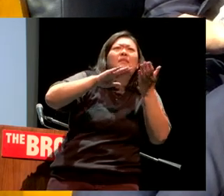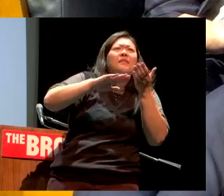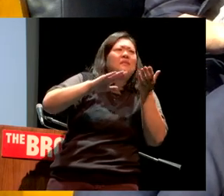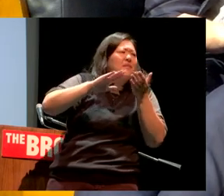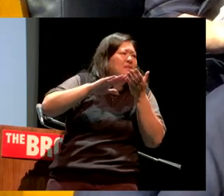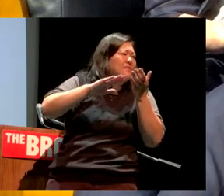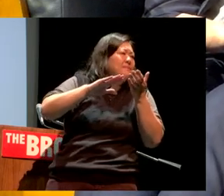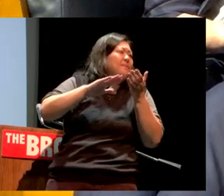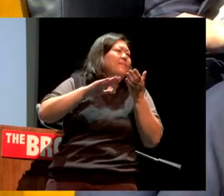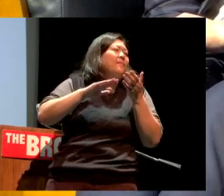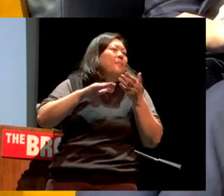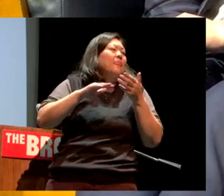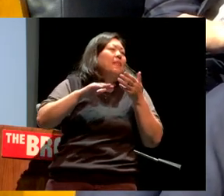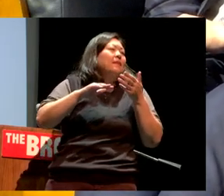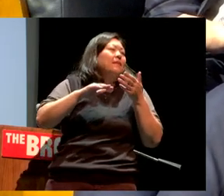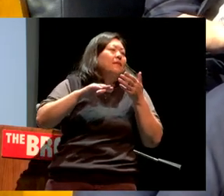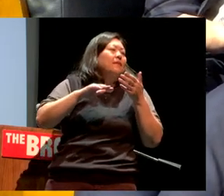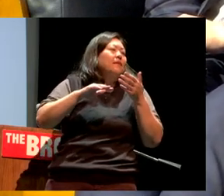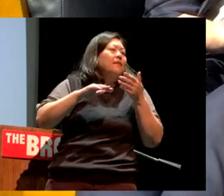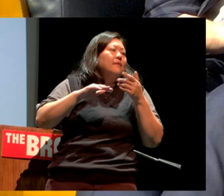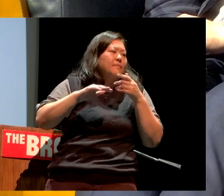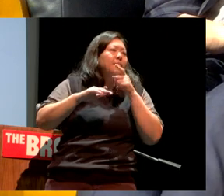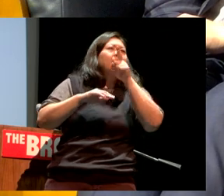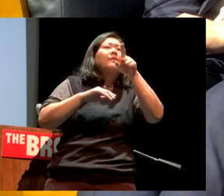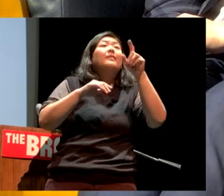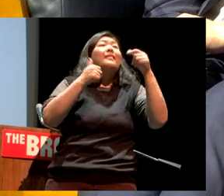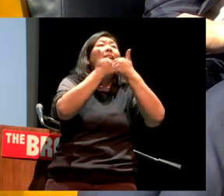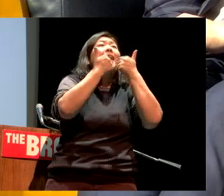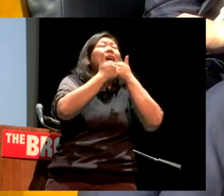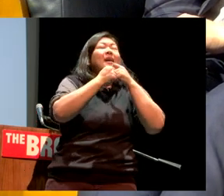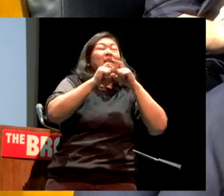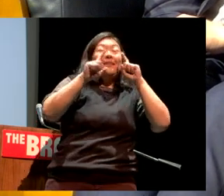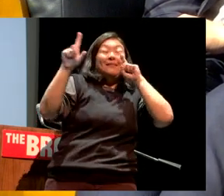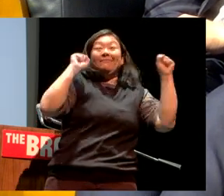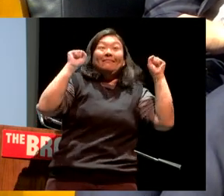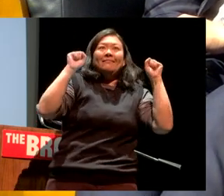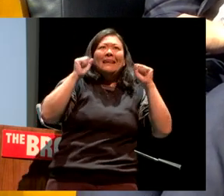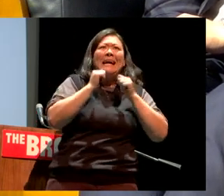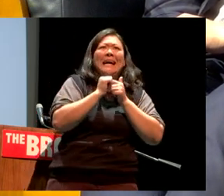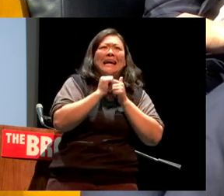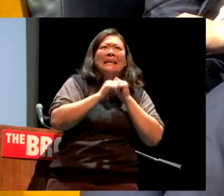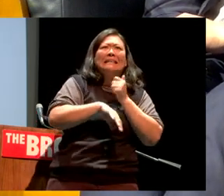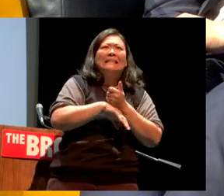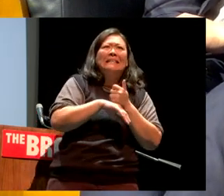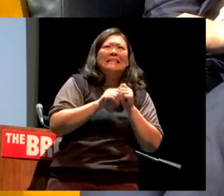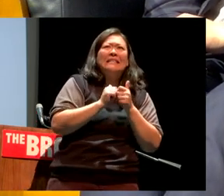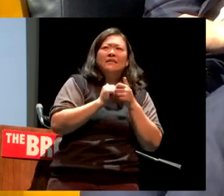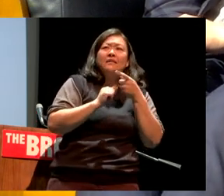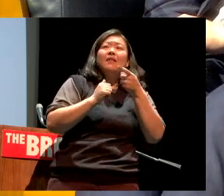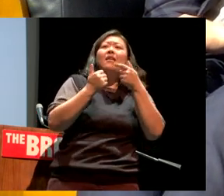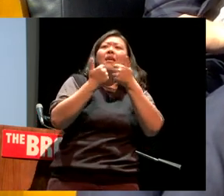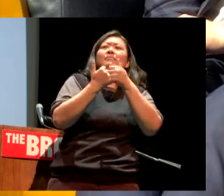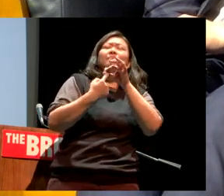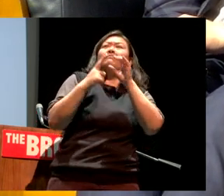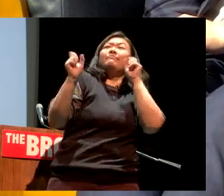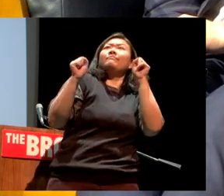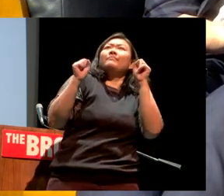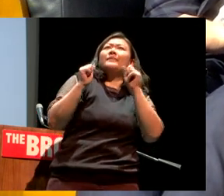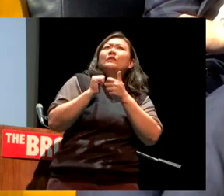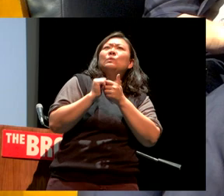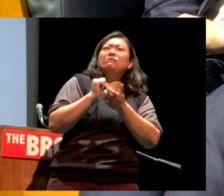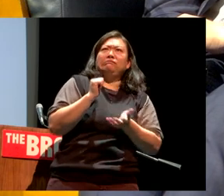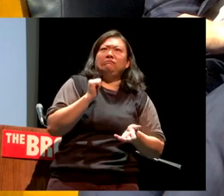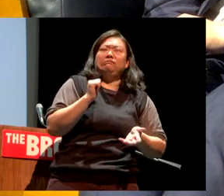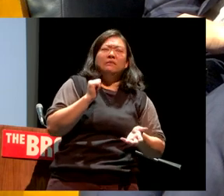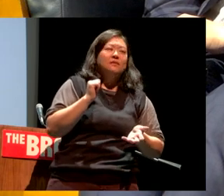game industry for sure. The only thing is I see it as a double-edged sword. You say that in English, I think. Because right now, a